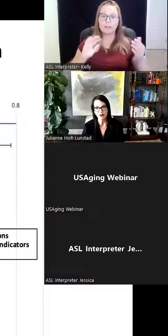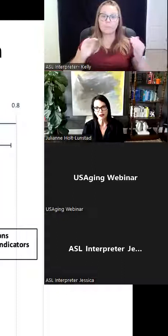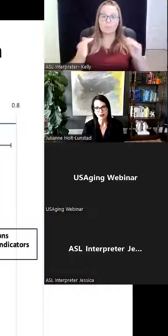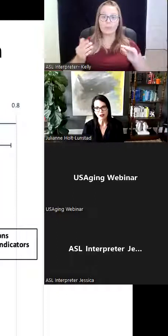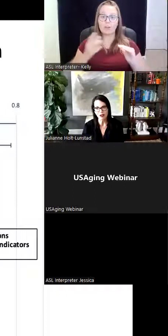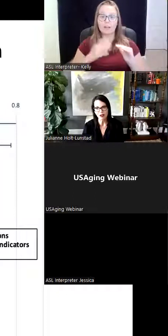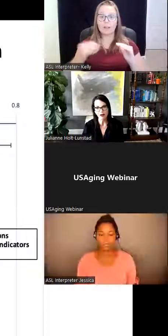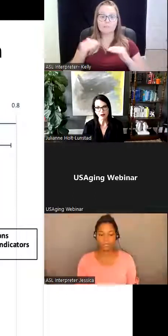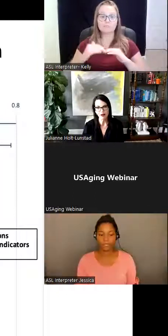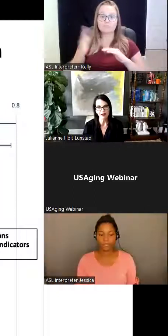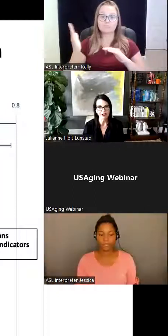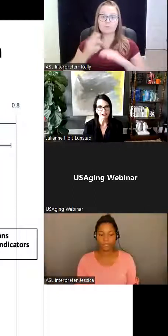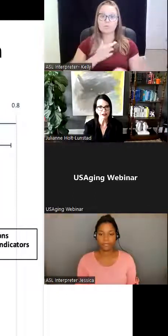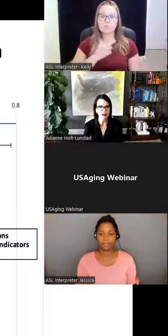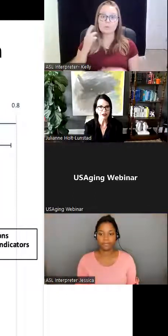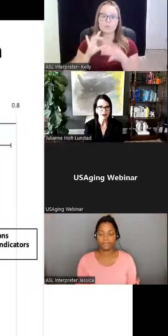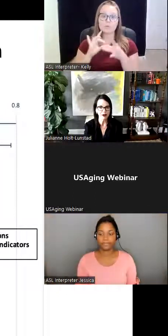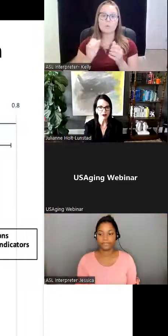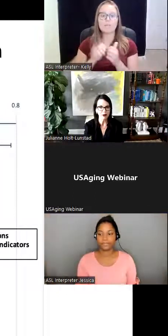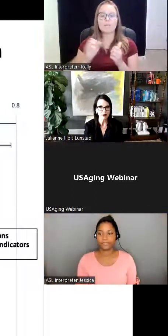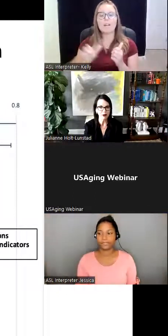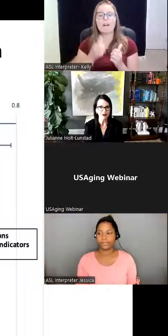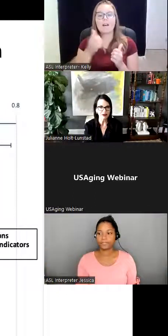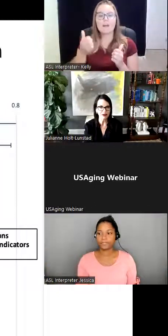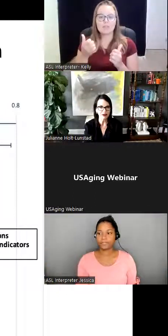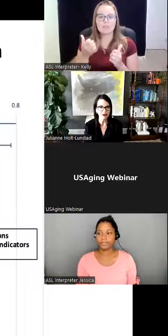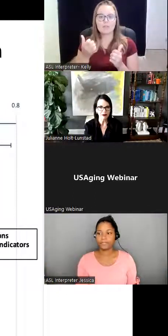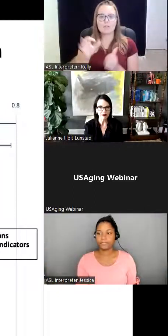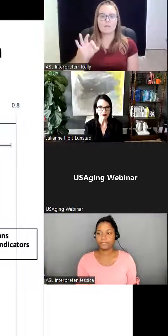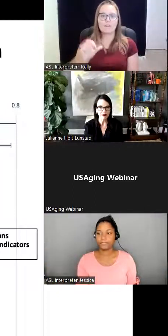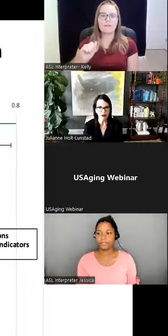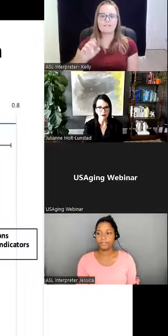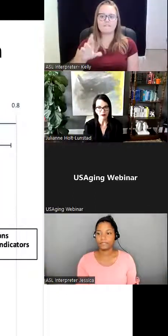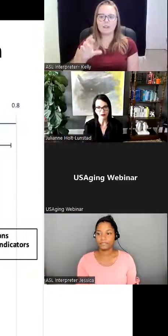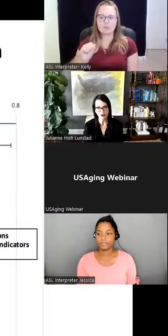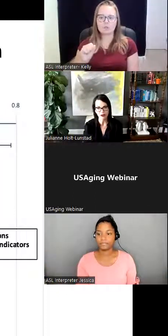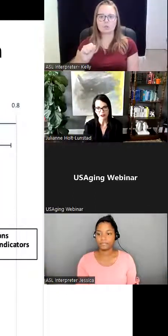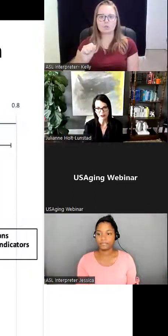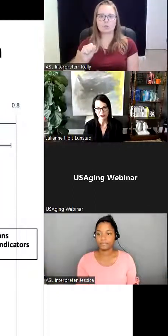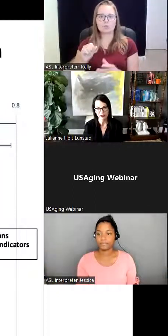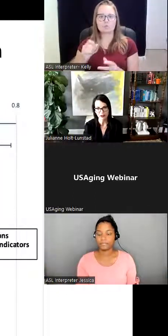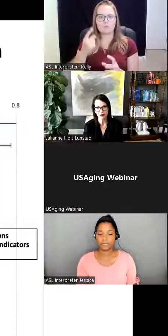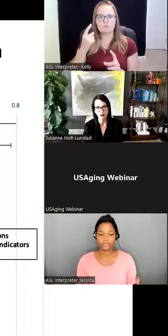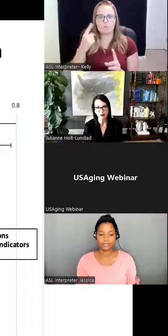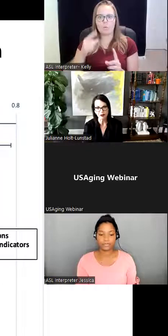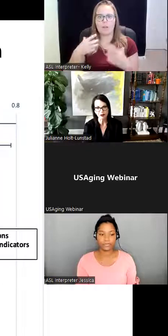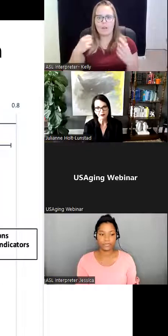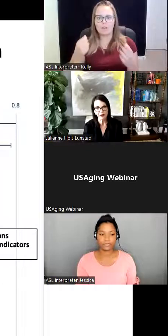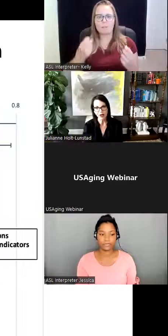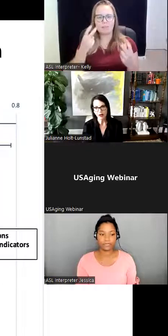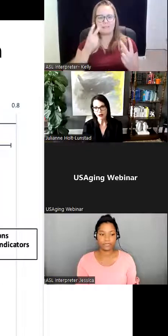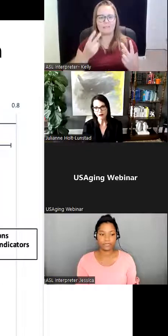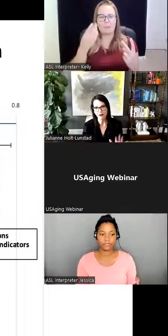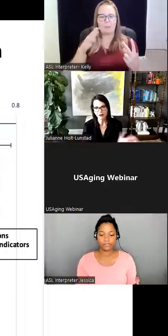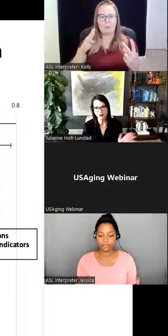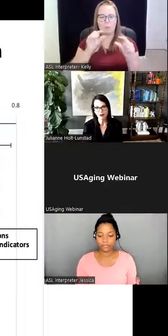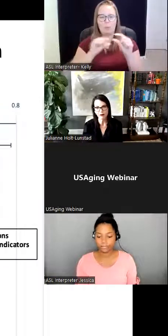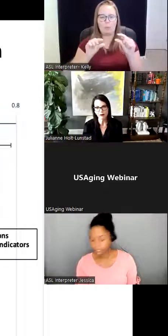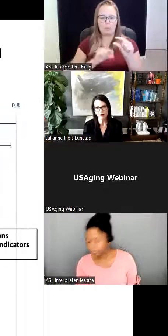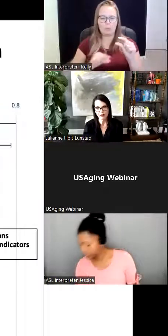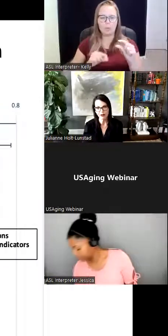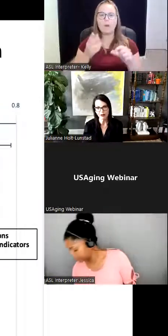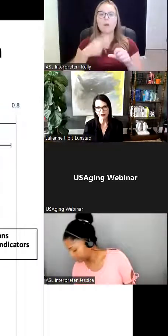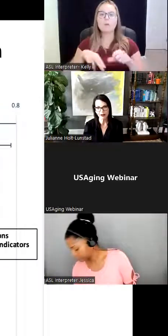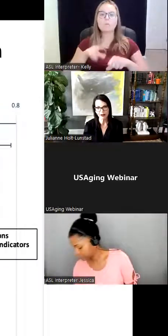exceed the risk associated with other factors that we take quite seriously for health, which are depicted in the blue bars. Now, of course,